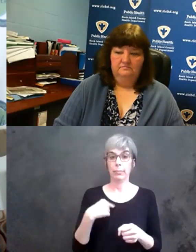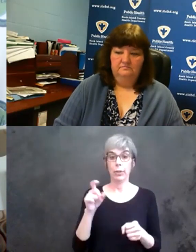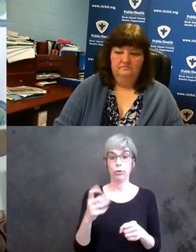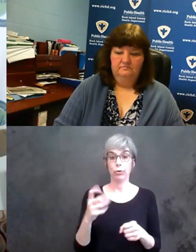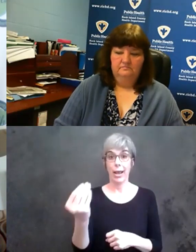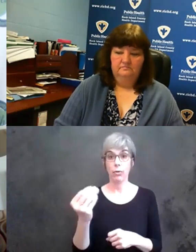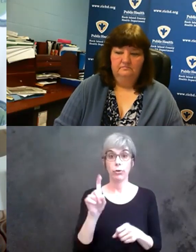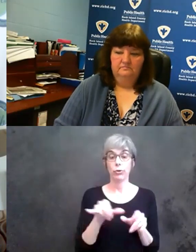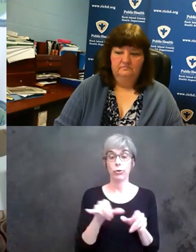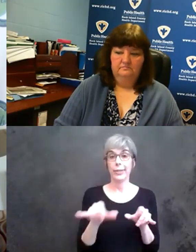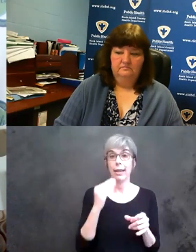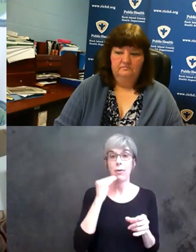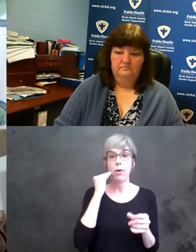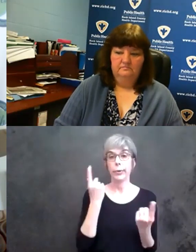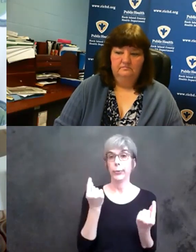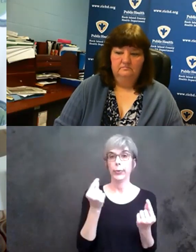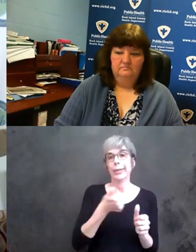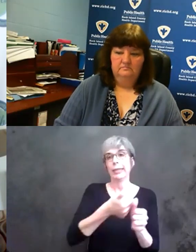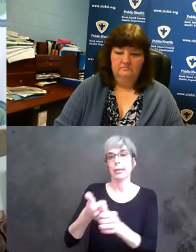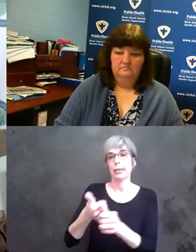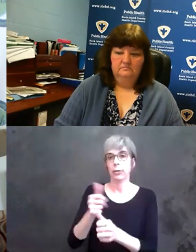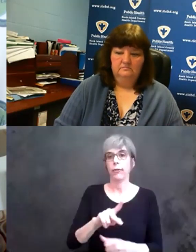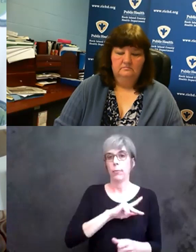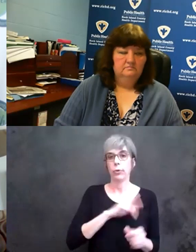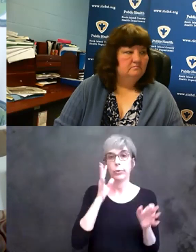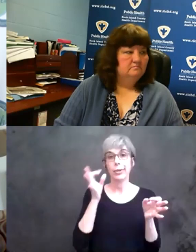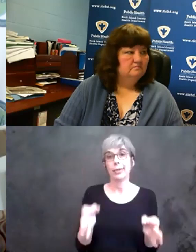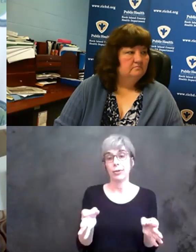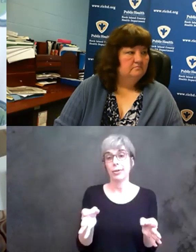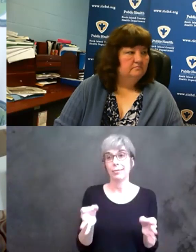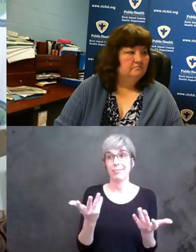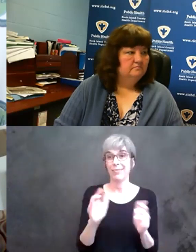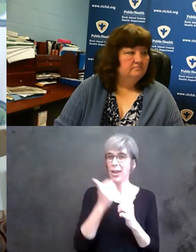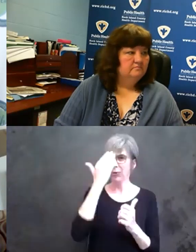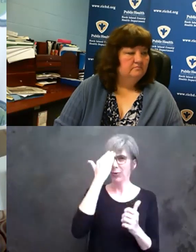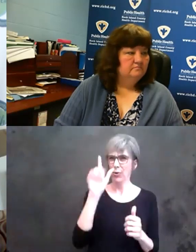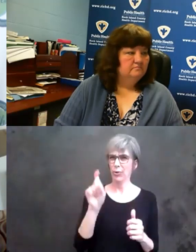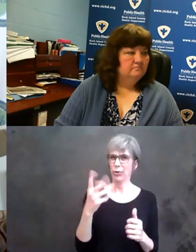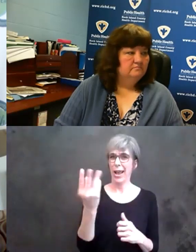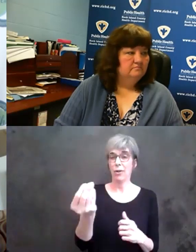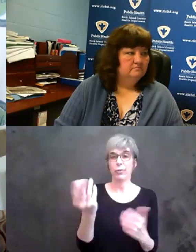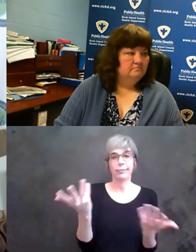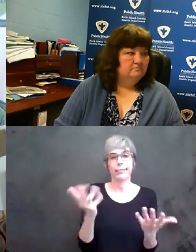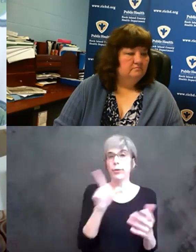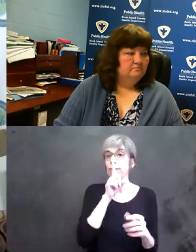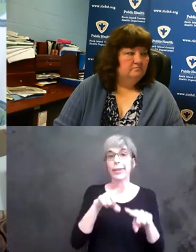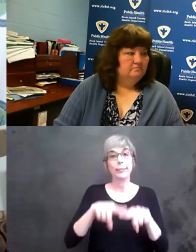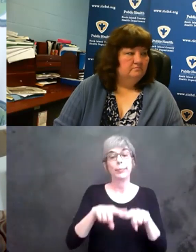going out and about. These decisions are difficult because there's no right answer, and there's